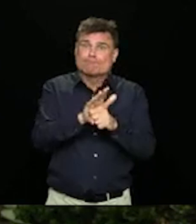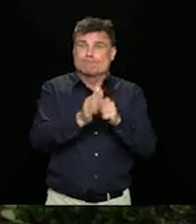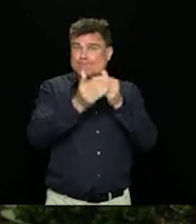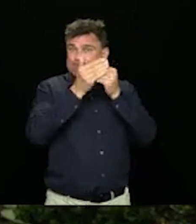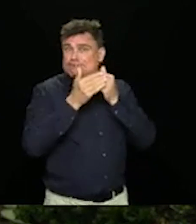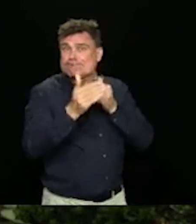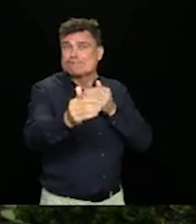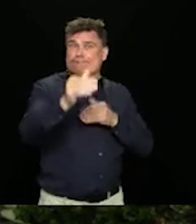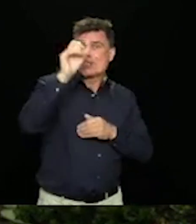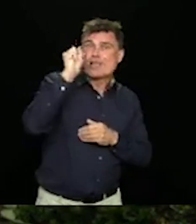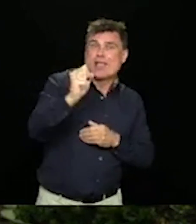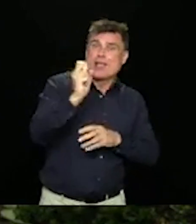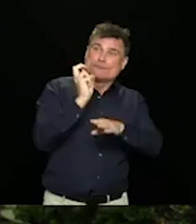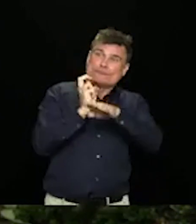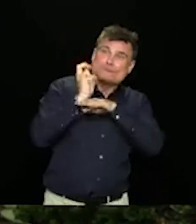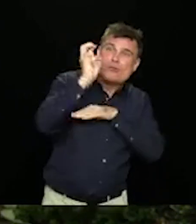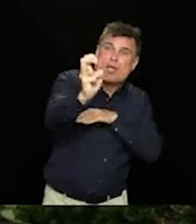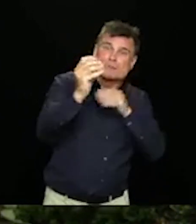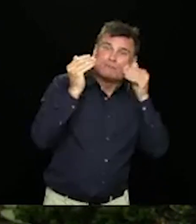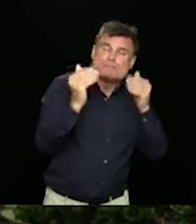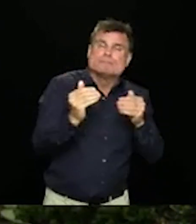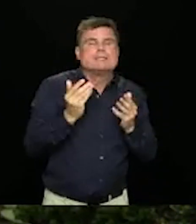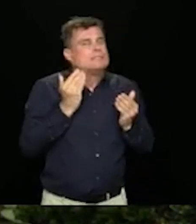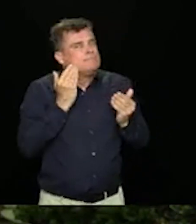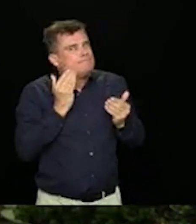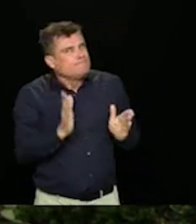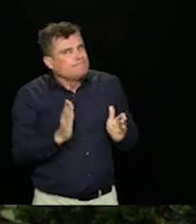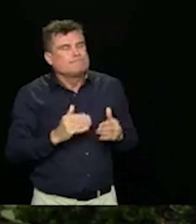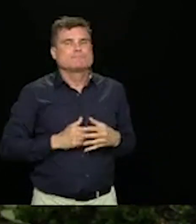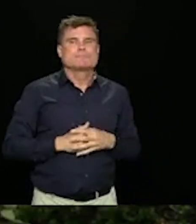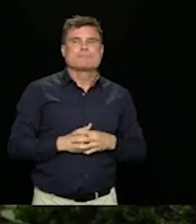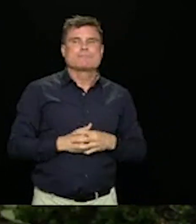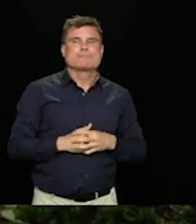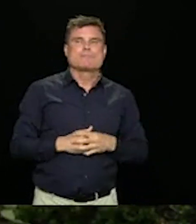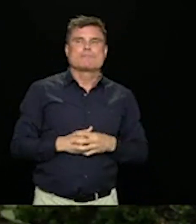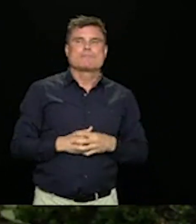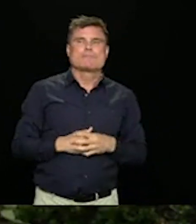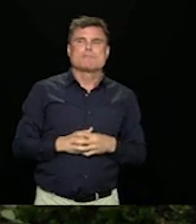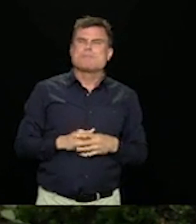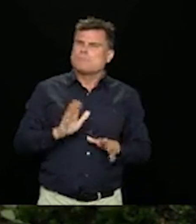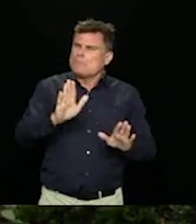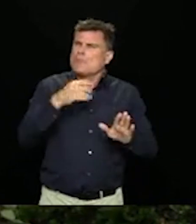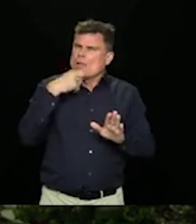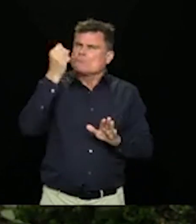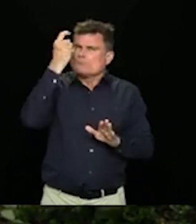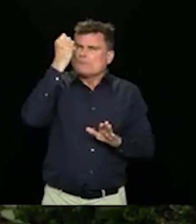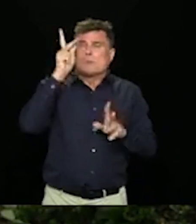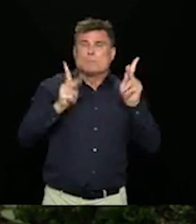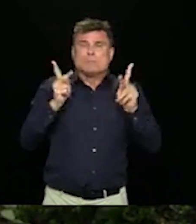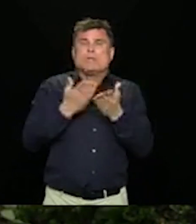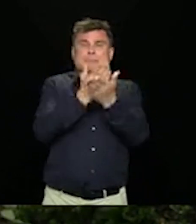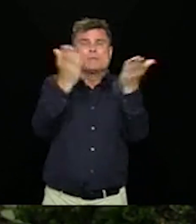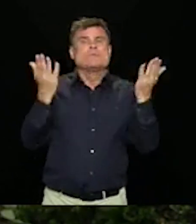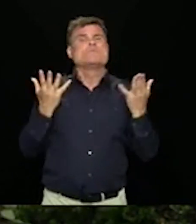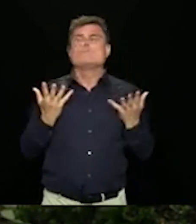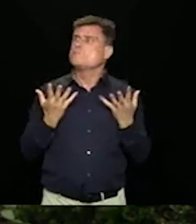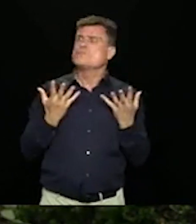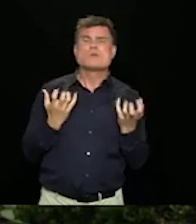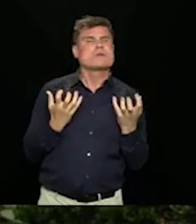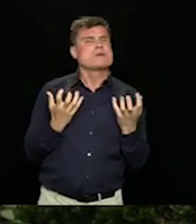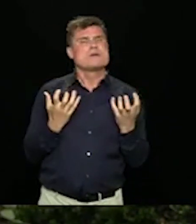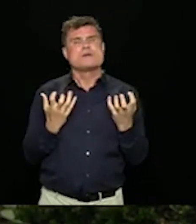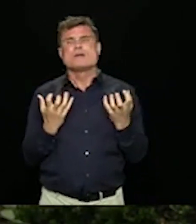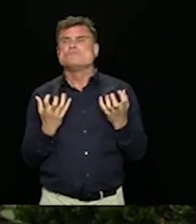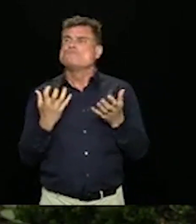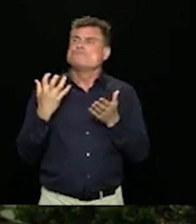had success in BC because people have done this together. And although I absolutely understand that people are going to want to